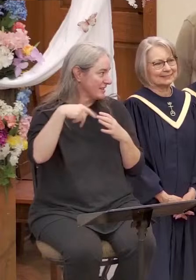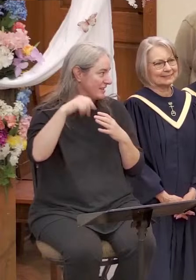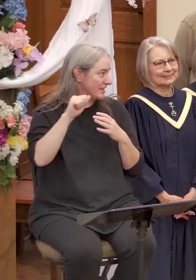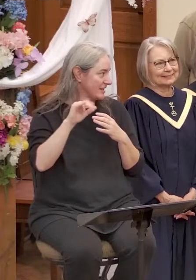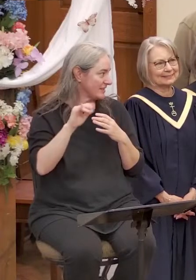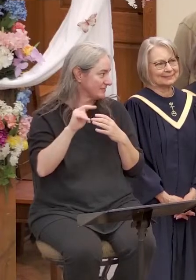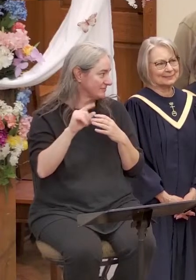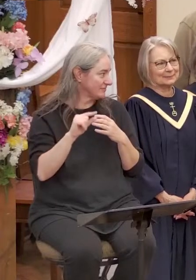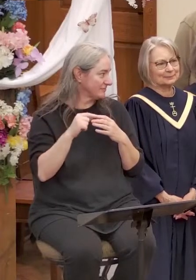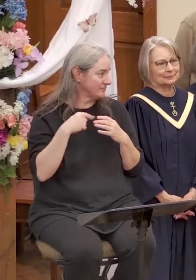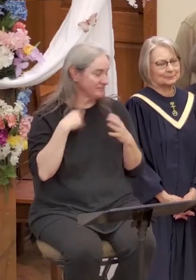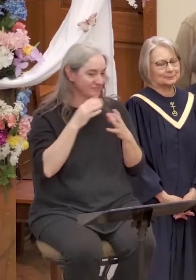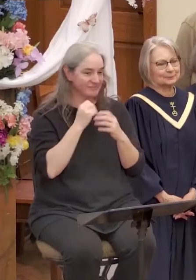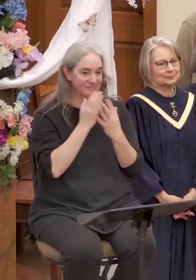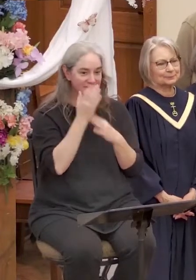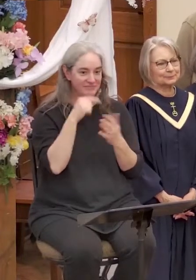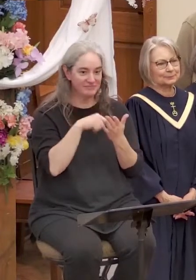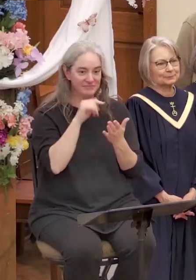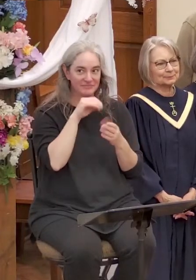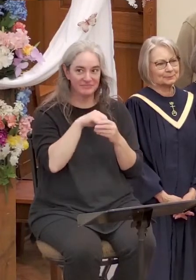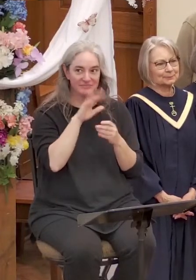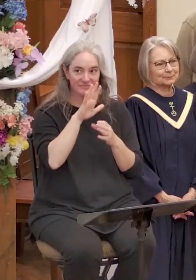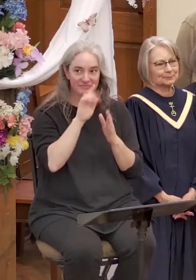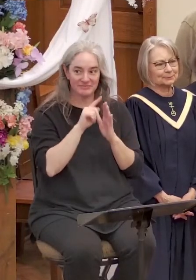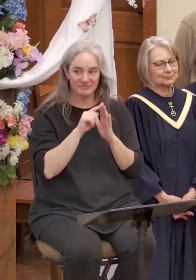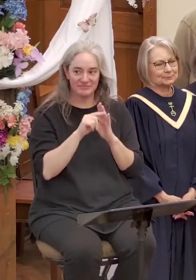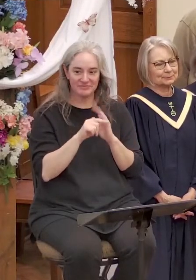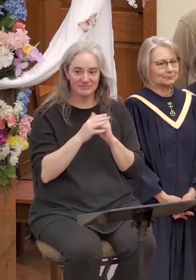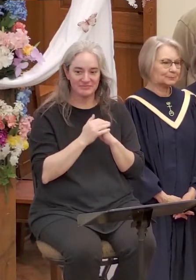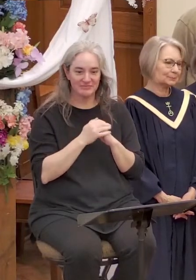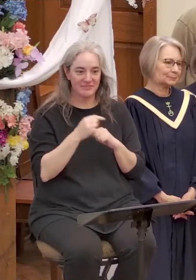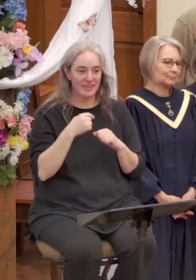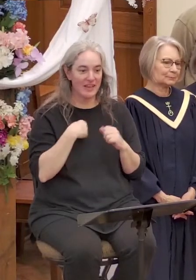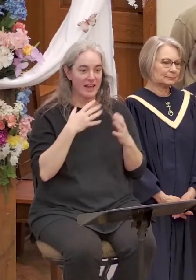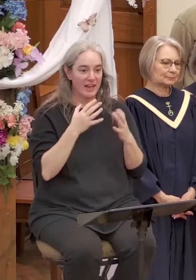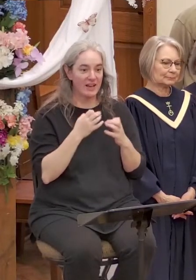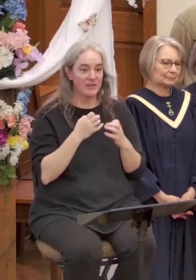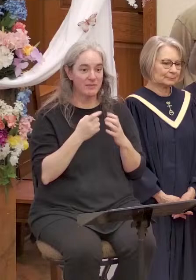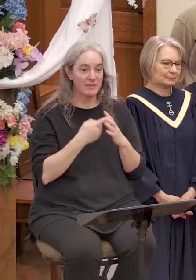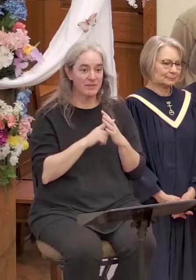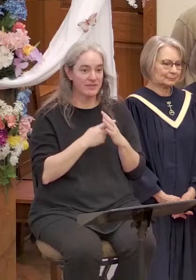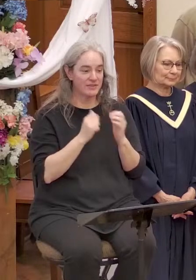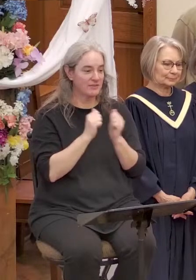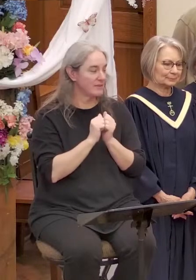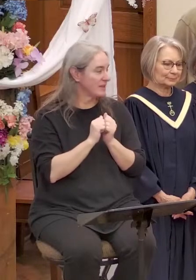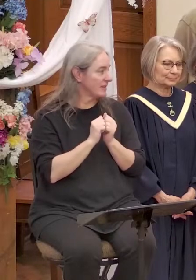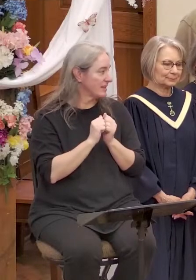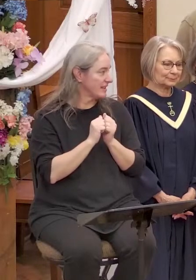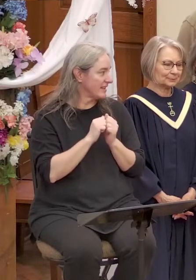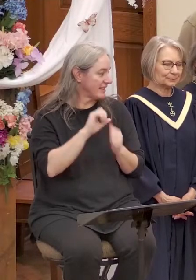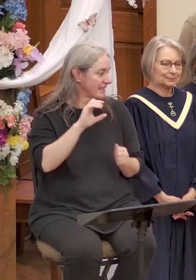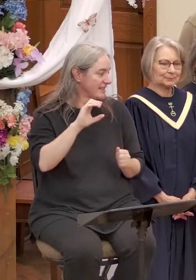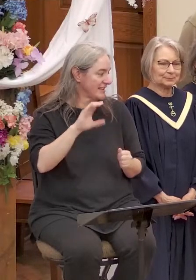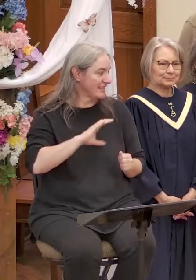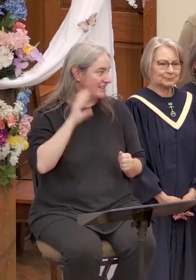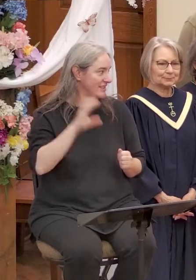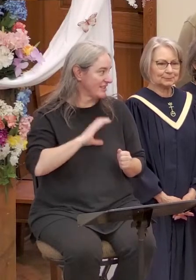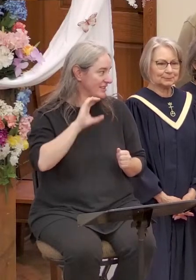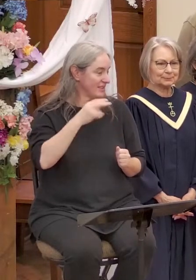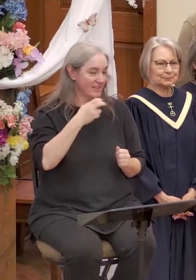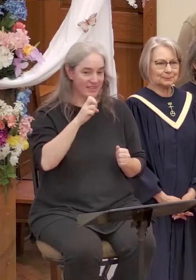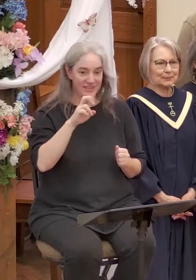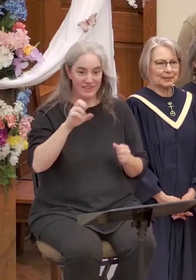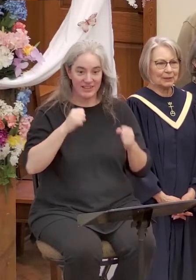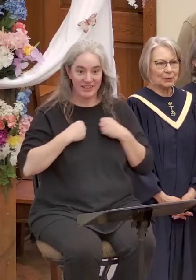will try to get through this in 5 minutes. But I would like to start with a cheer. So, can I have a U?